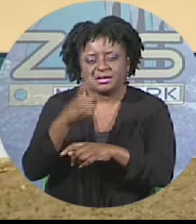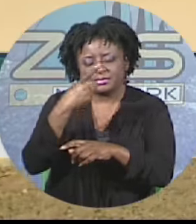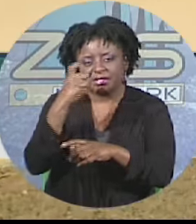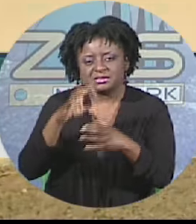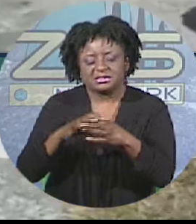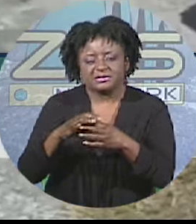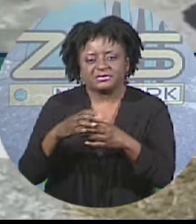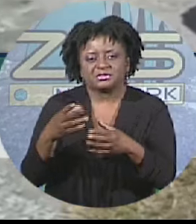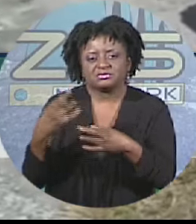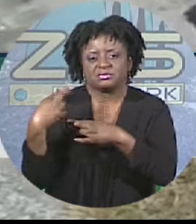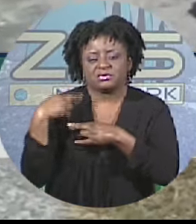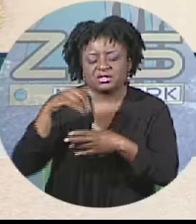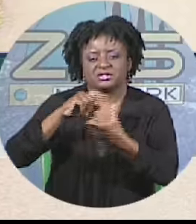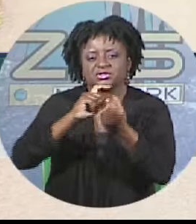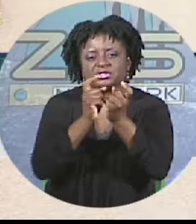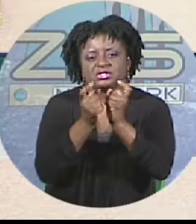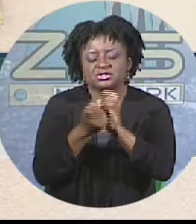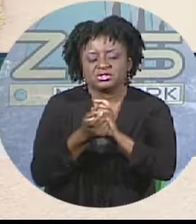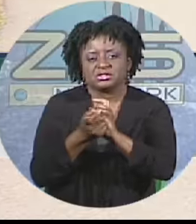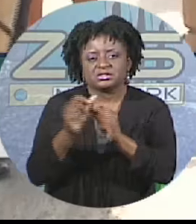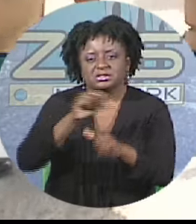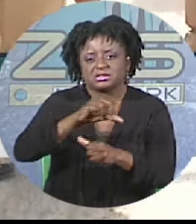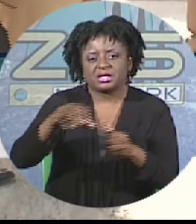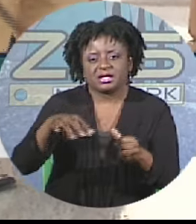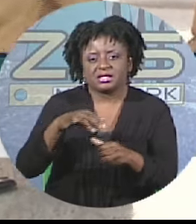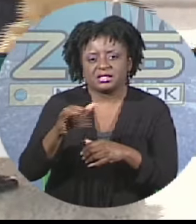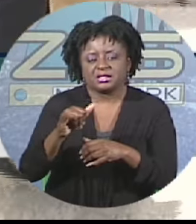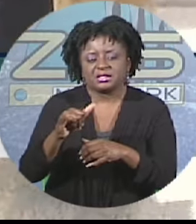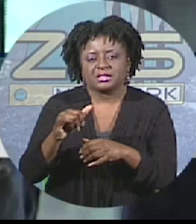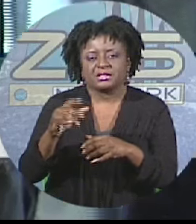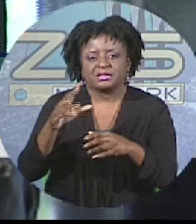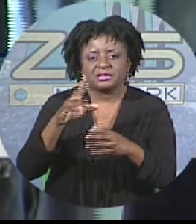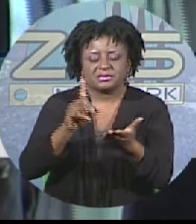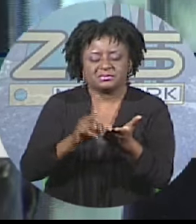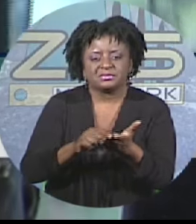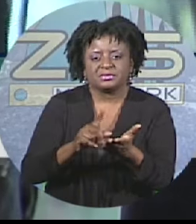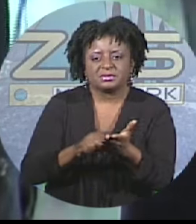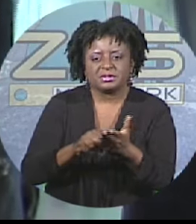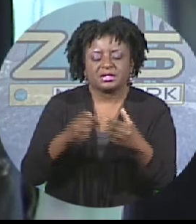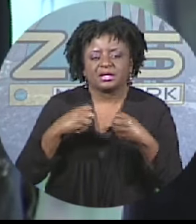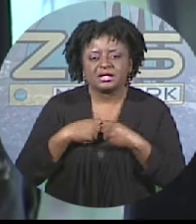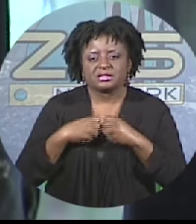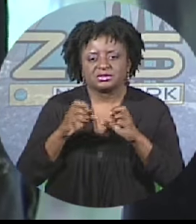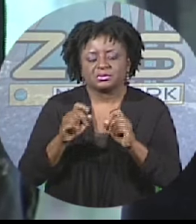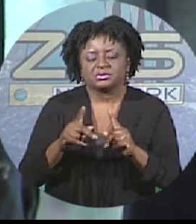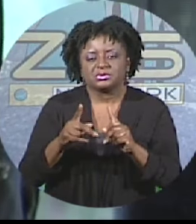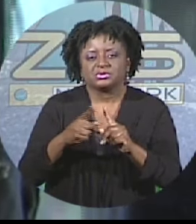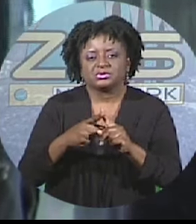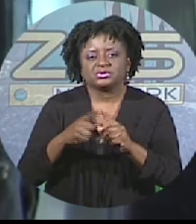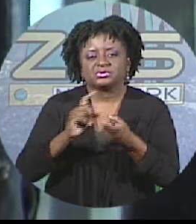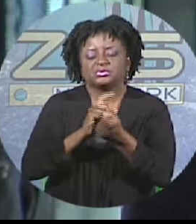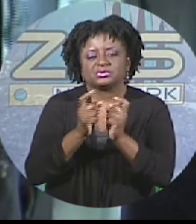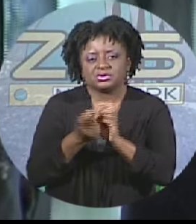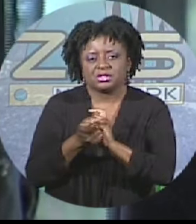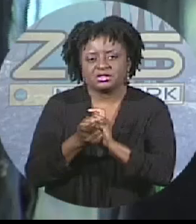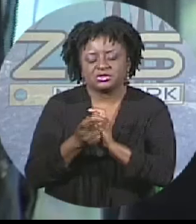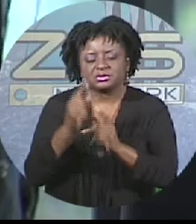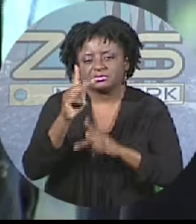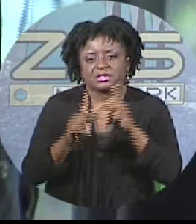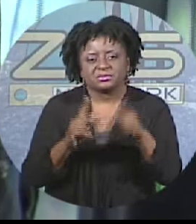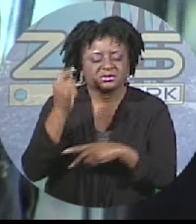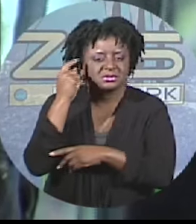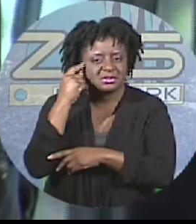a population and create impressions. It's because of this national mandate that Prime Minister the Honorable Perry Christie cautions industry